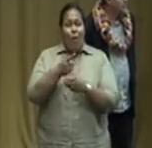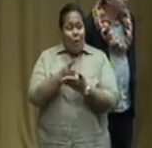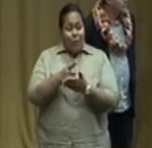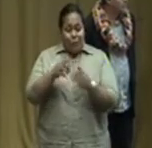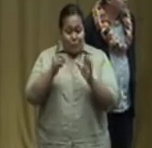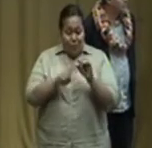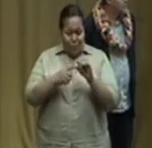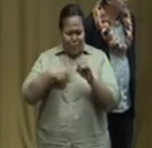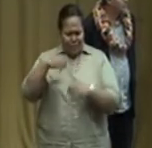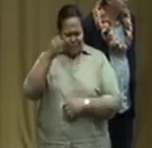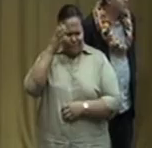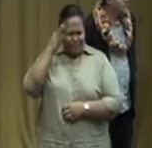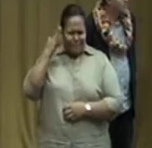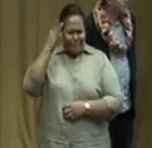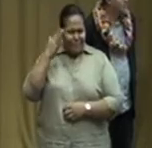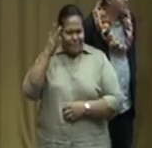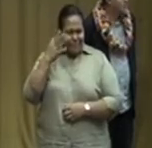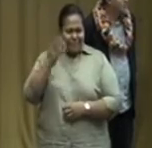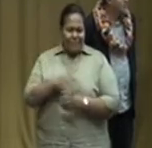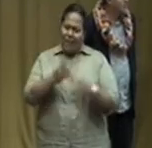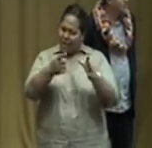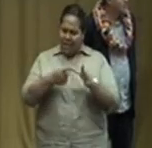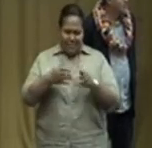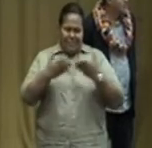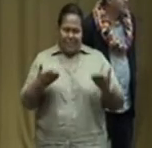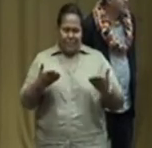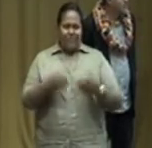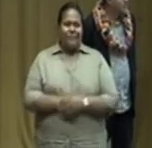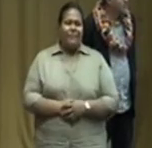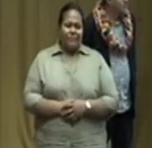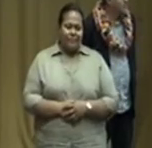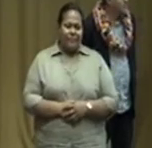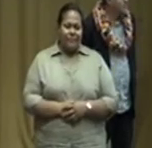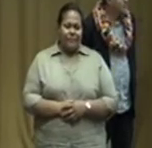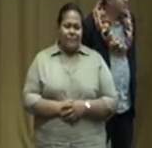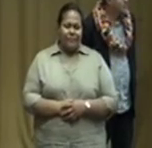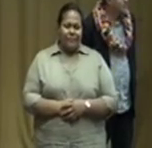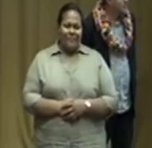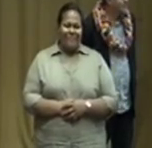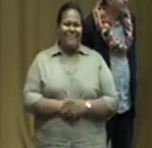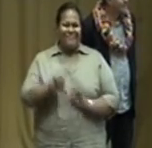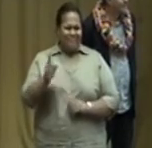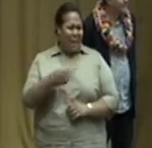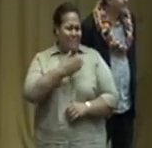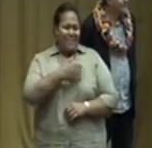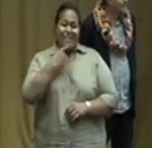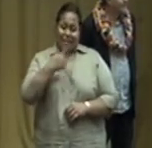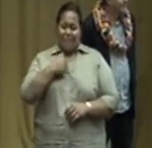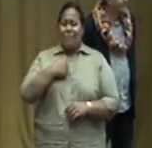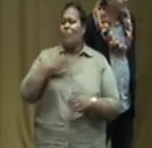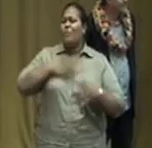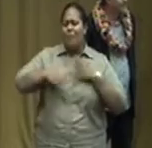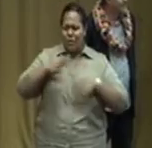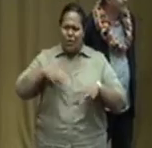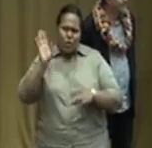That Wayne and I corresponded a bit before he came over, and he was sort of telling me to be patient and wait and listen to the talk, and it'll all be explained